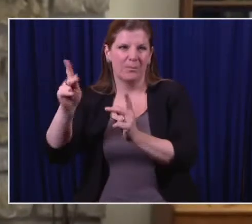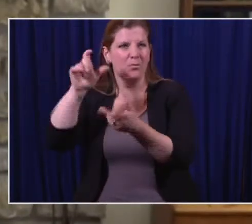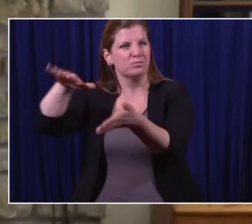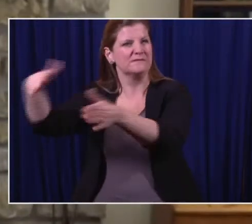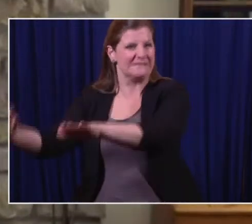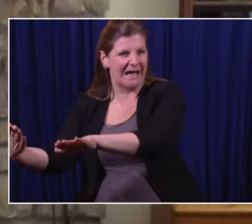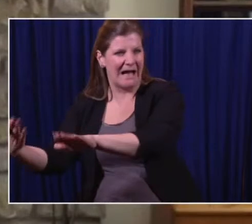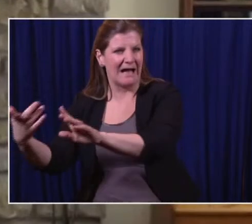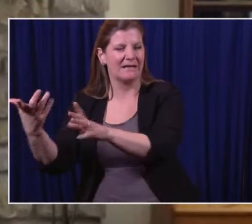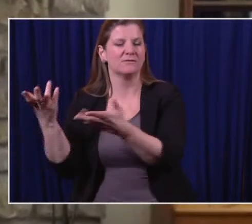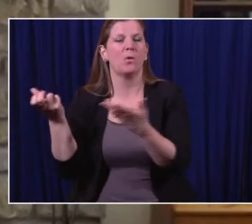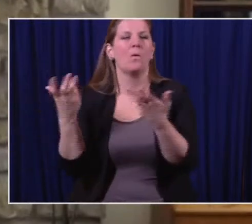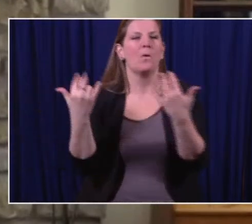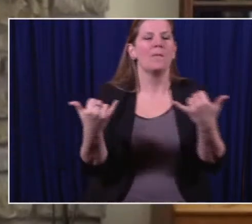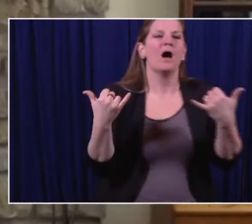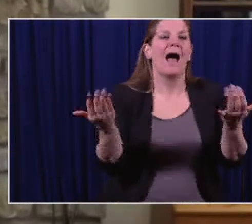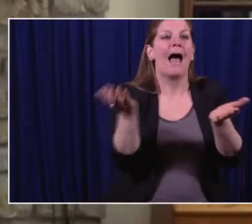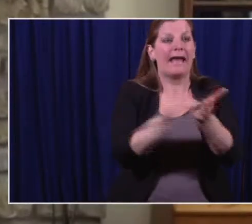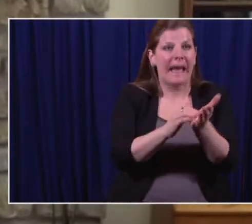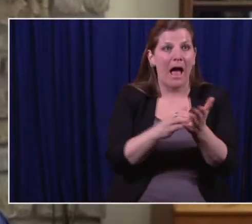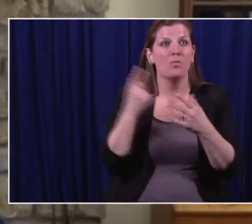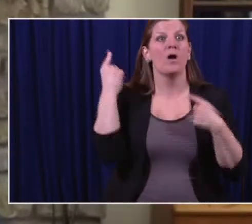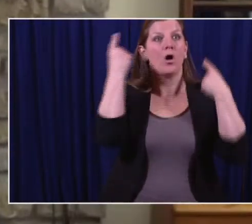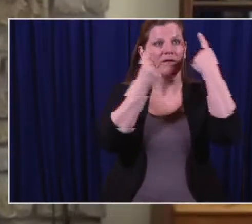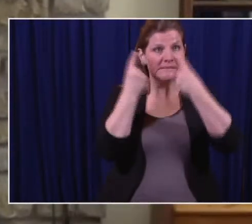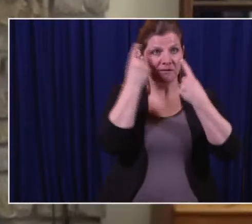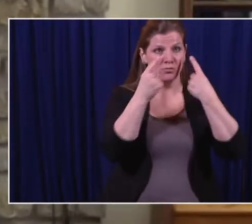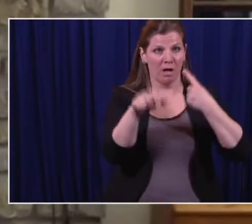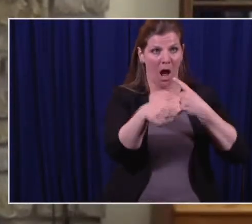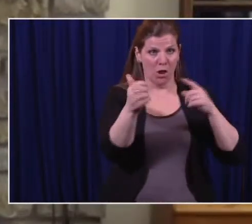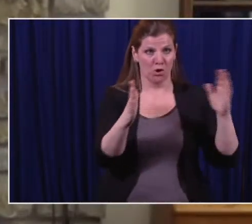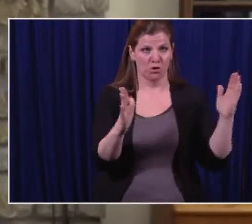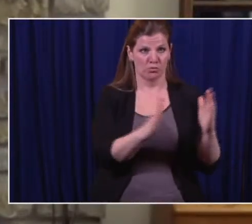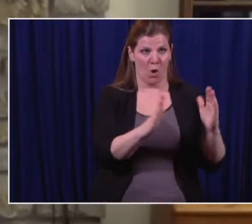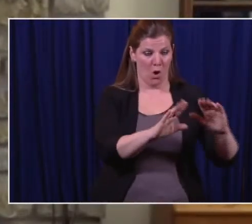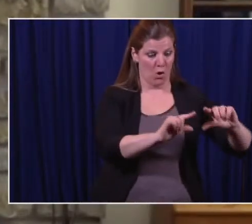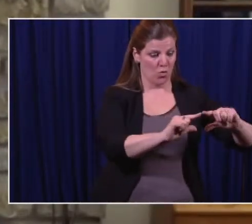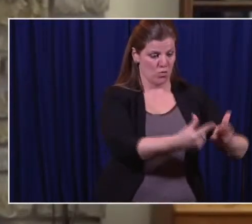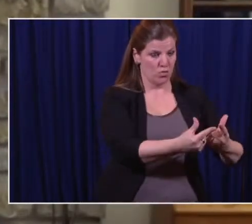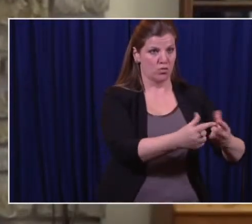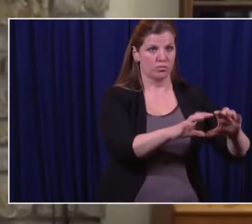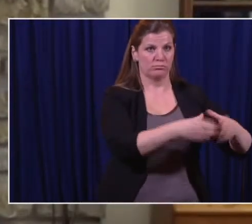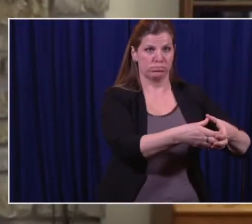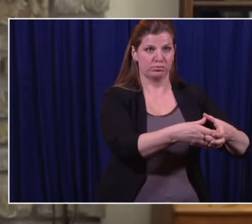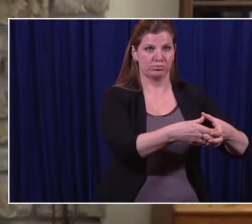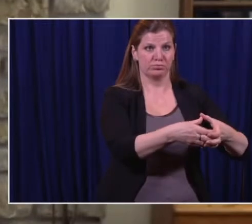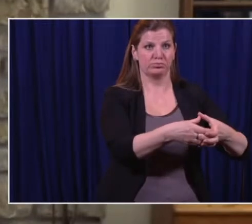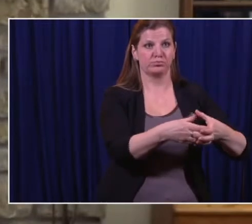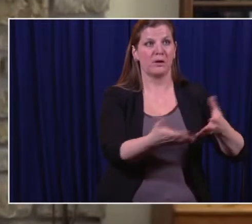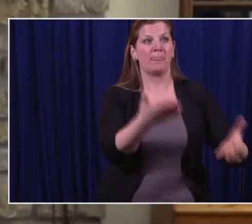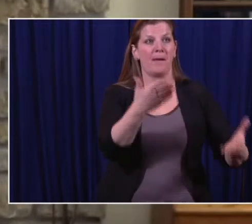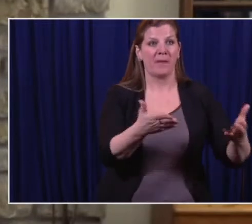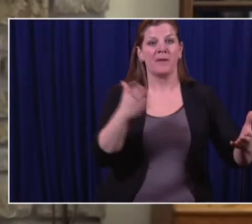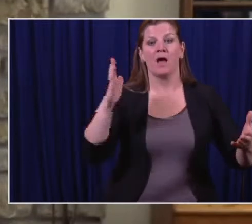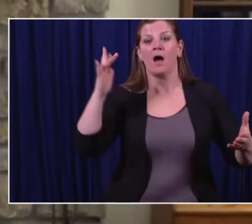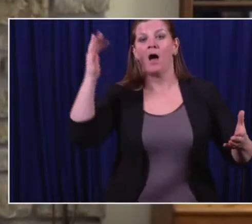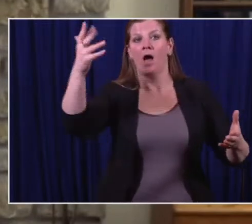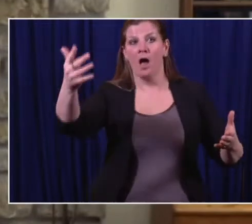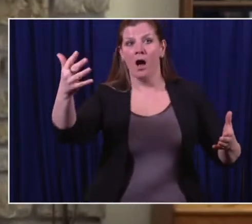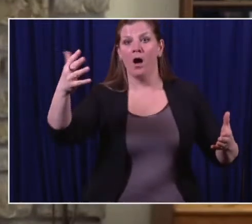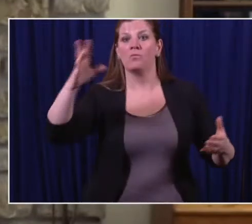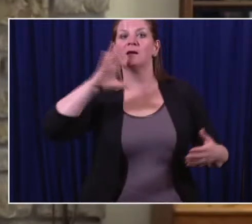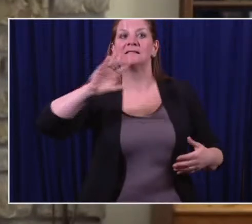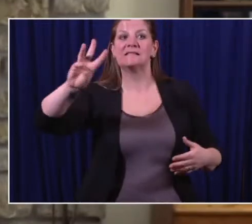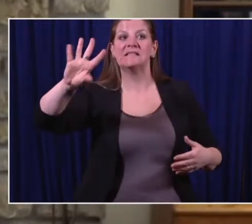smaller groups that we may insert in there when we go from 65